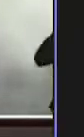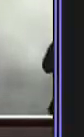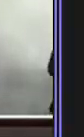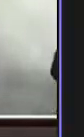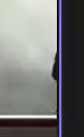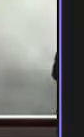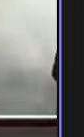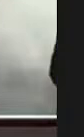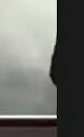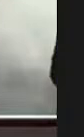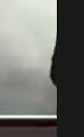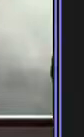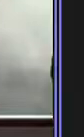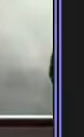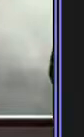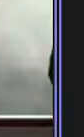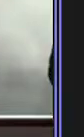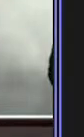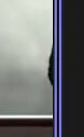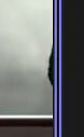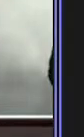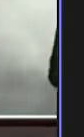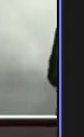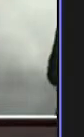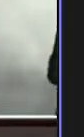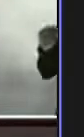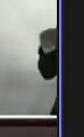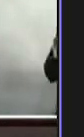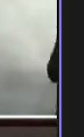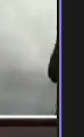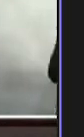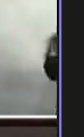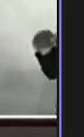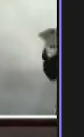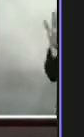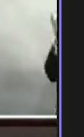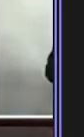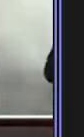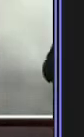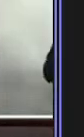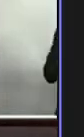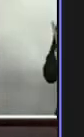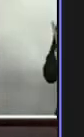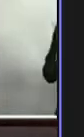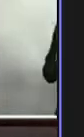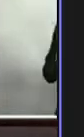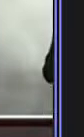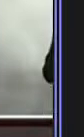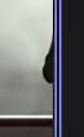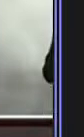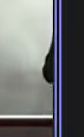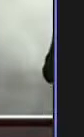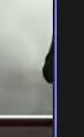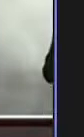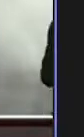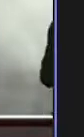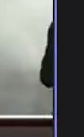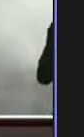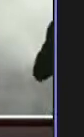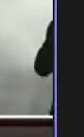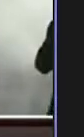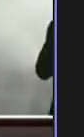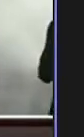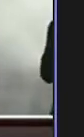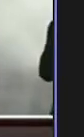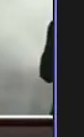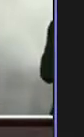Honorable Chair, has withdrawn. Am I audible? I withdraw then, but you know deep down in your hearts. So there's another point of order